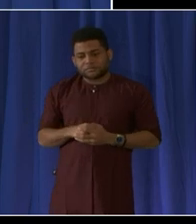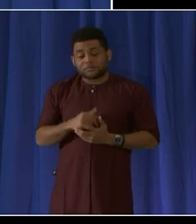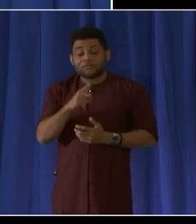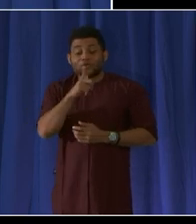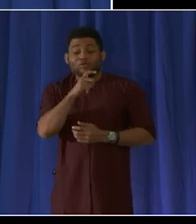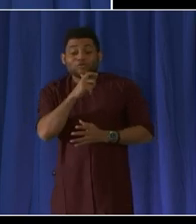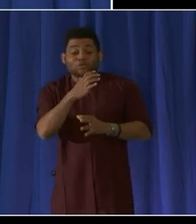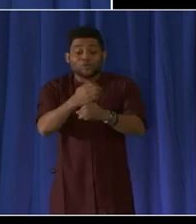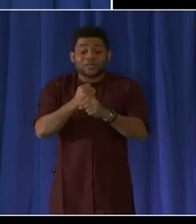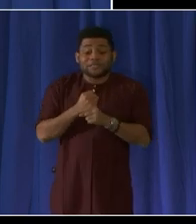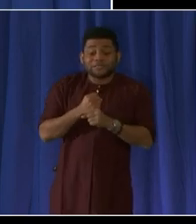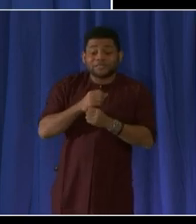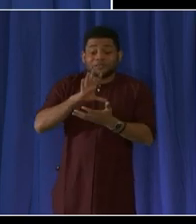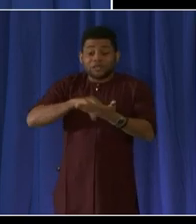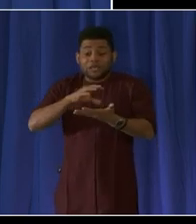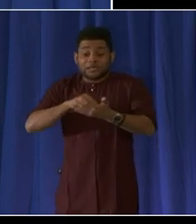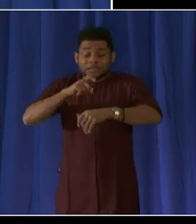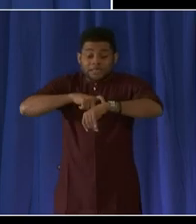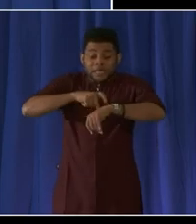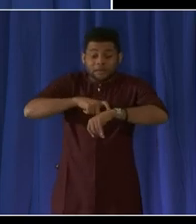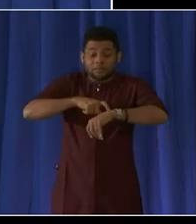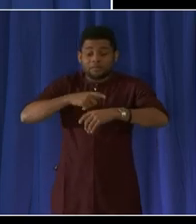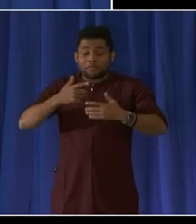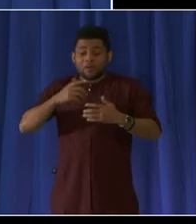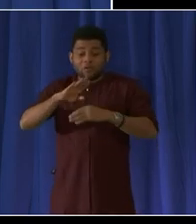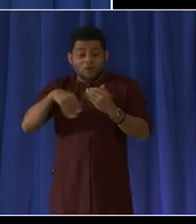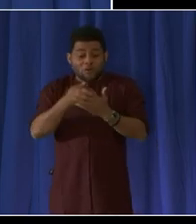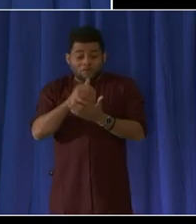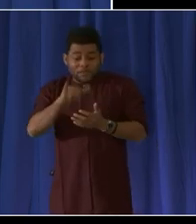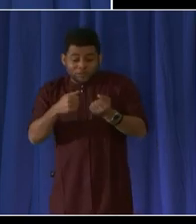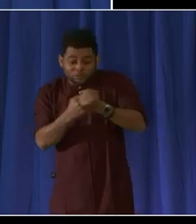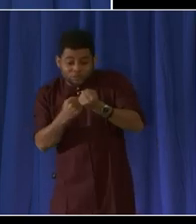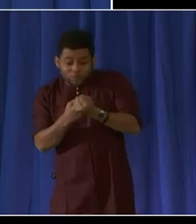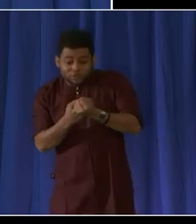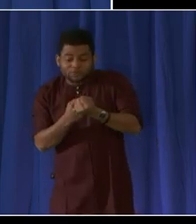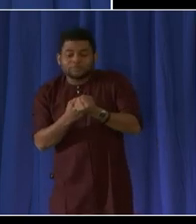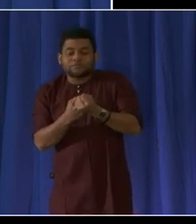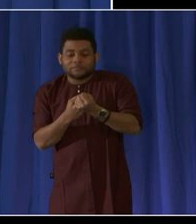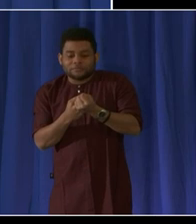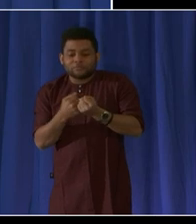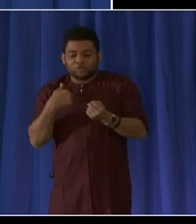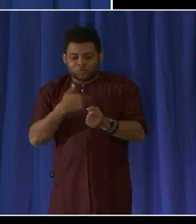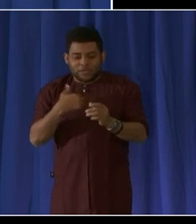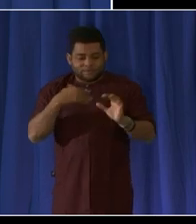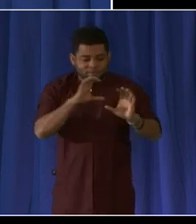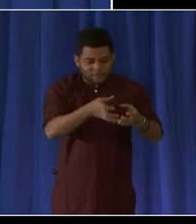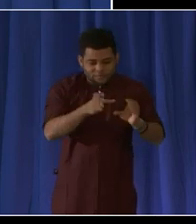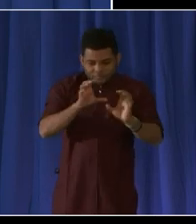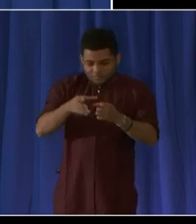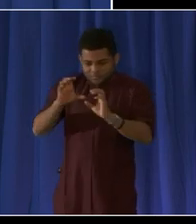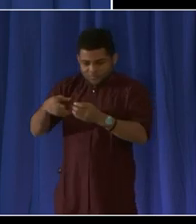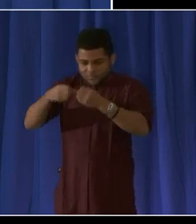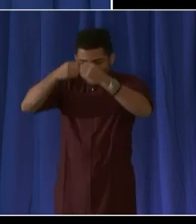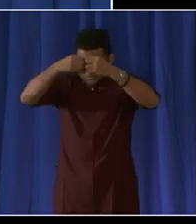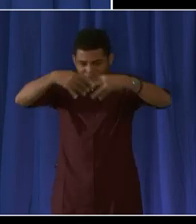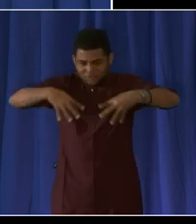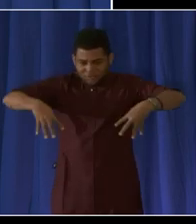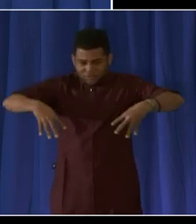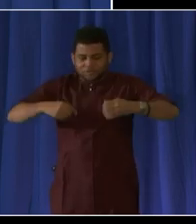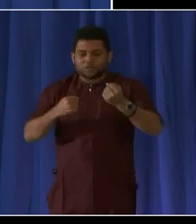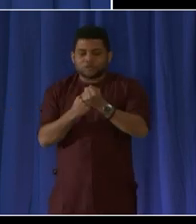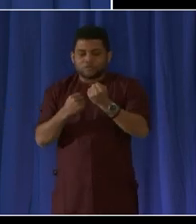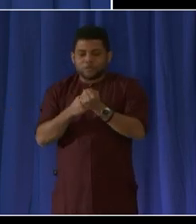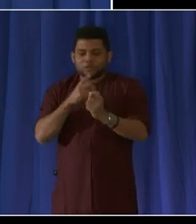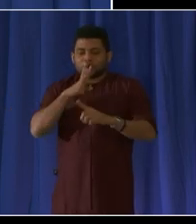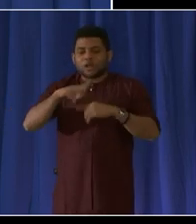learning time and our most intensive supports, we have organized our supports into a multi-tier system of